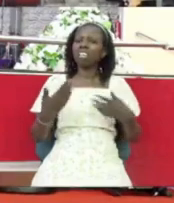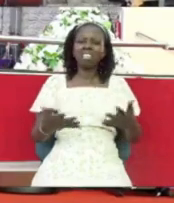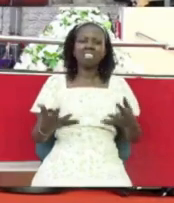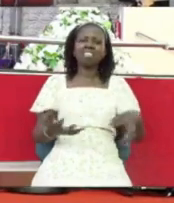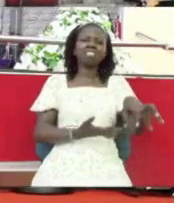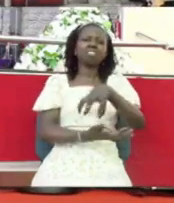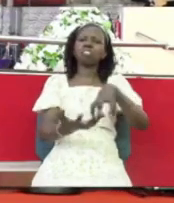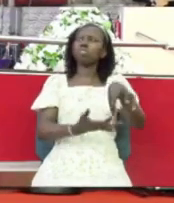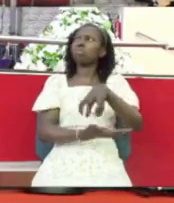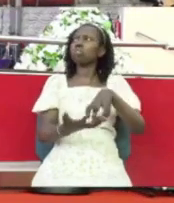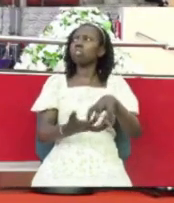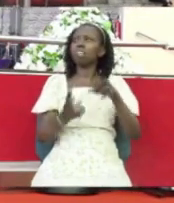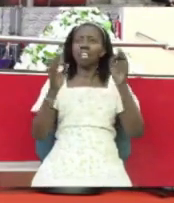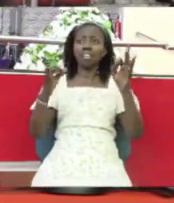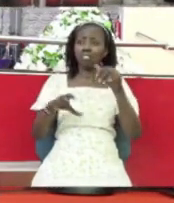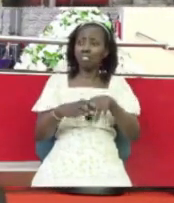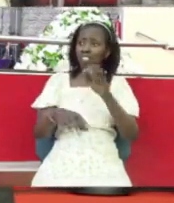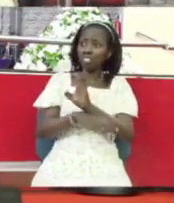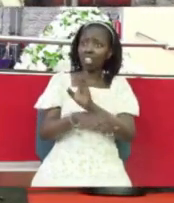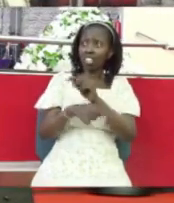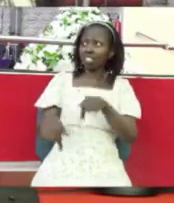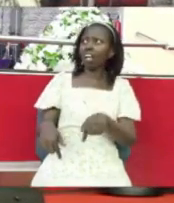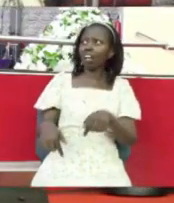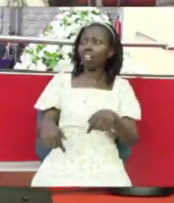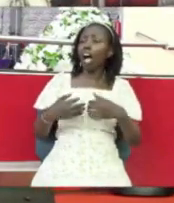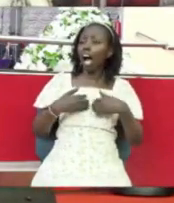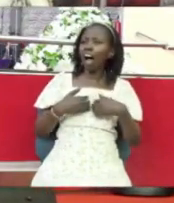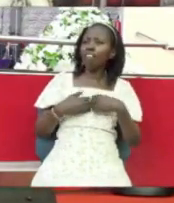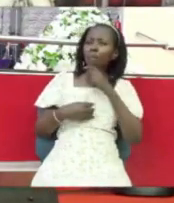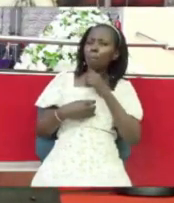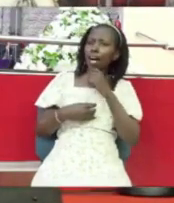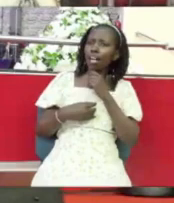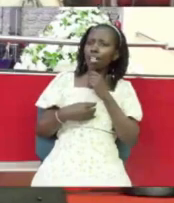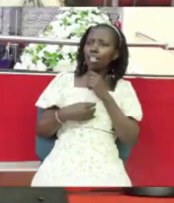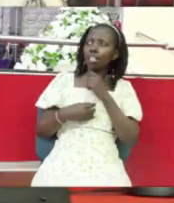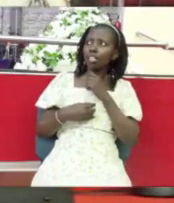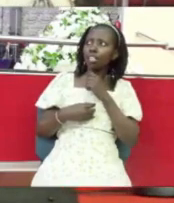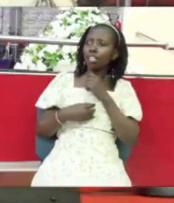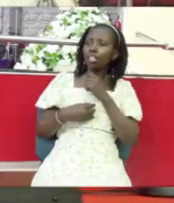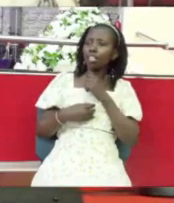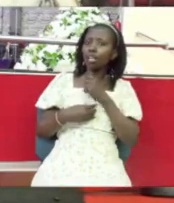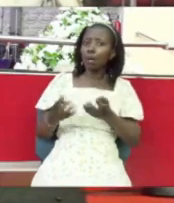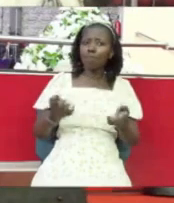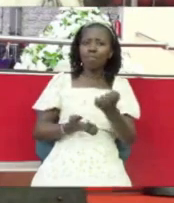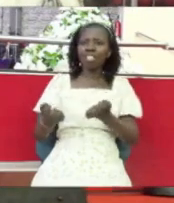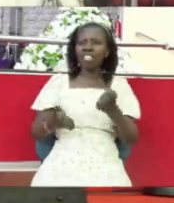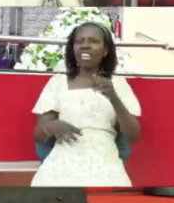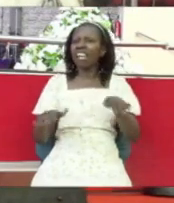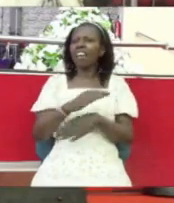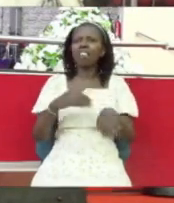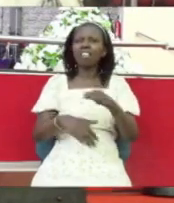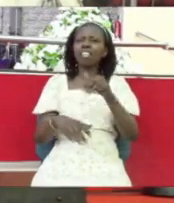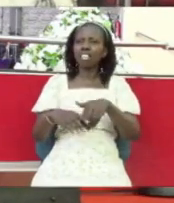Well, if you're in this church, please forgive me. There's some guy who does business, and everything in their vehicle that they use